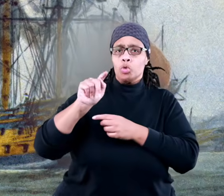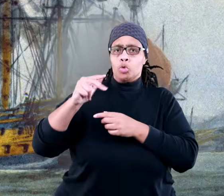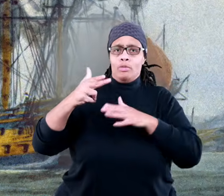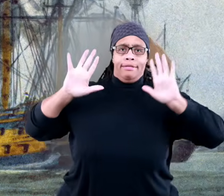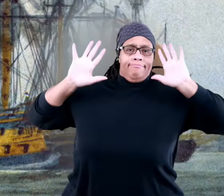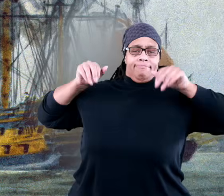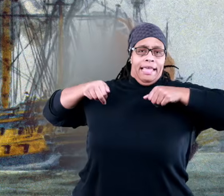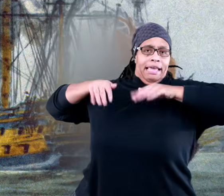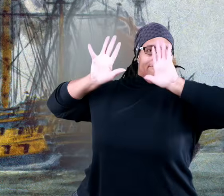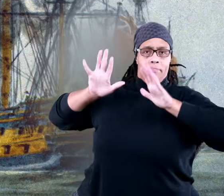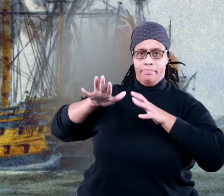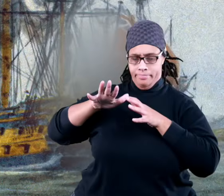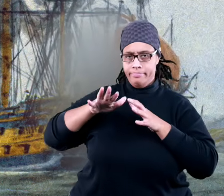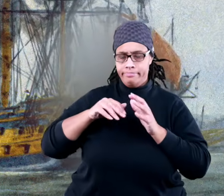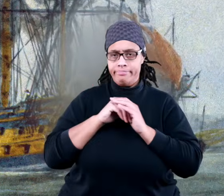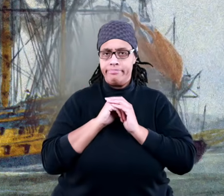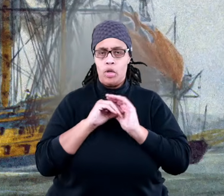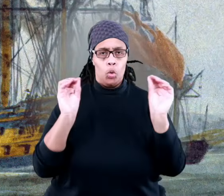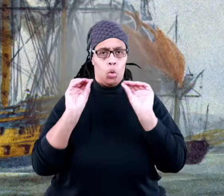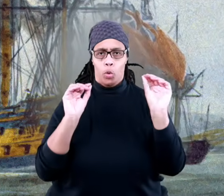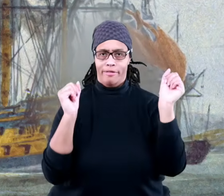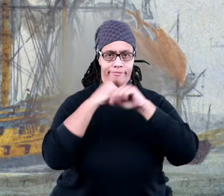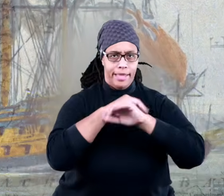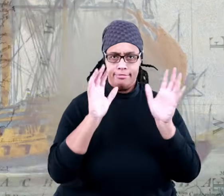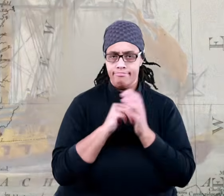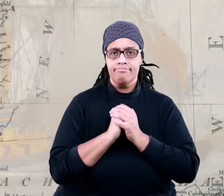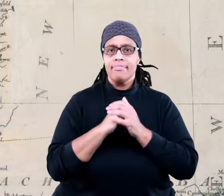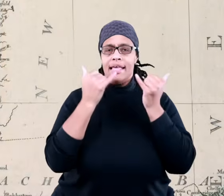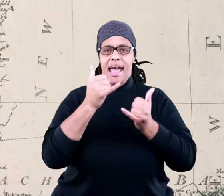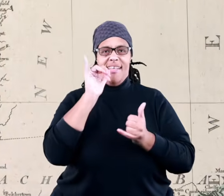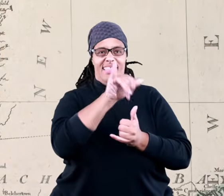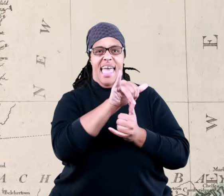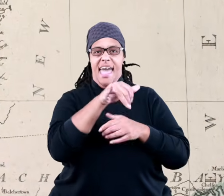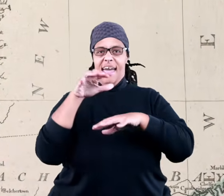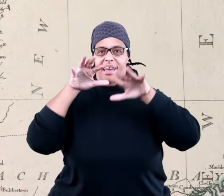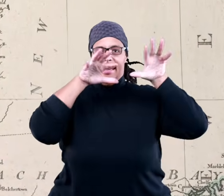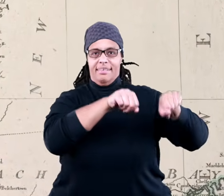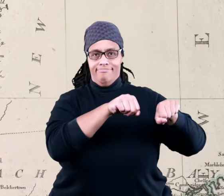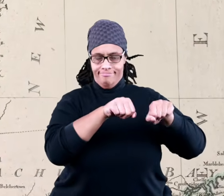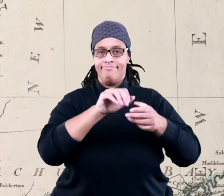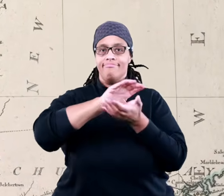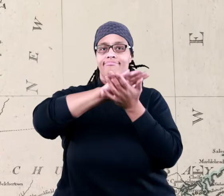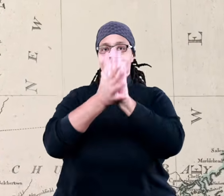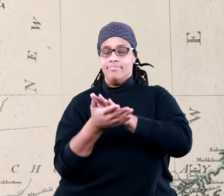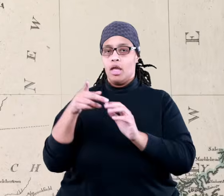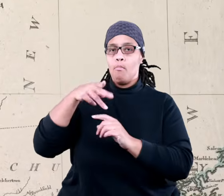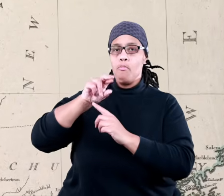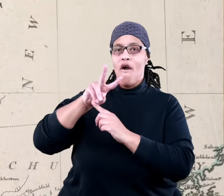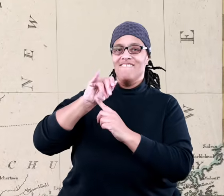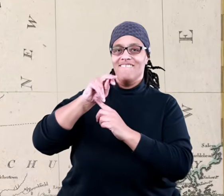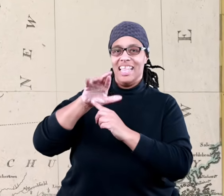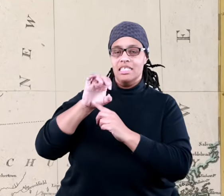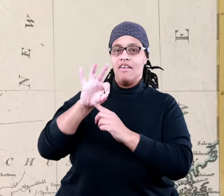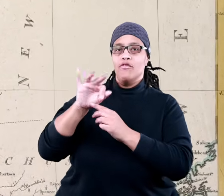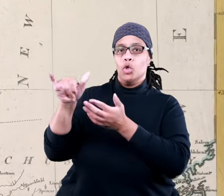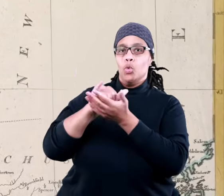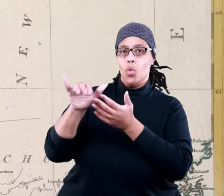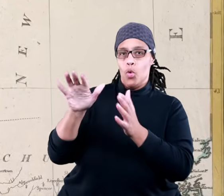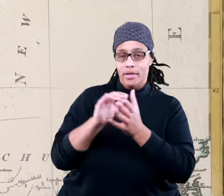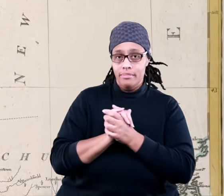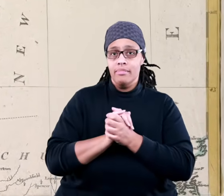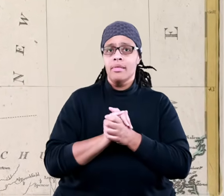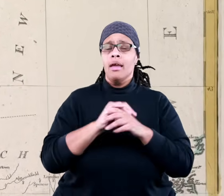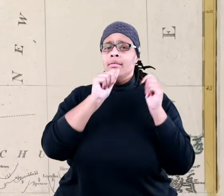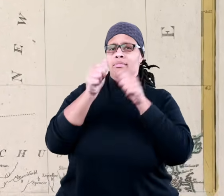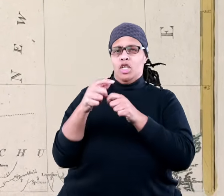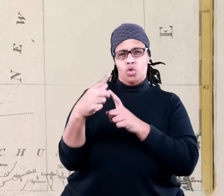region without a fight. The colony was renamed Province of New York. A portion of the colony was